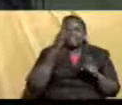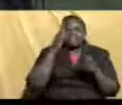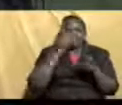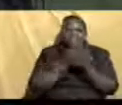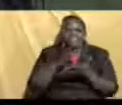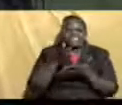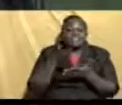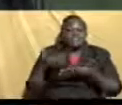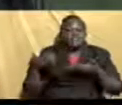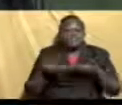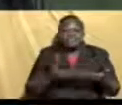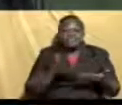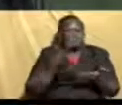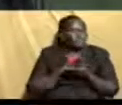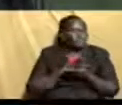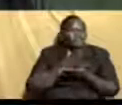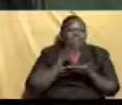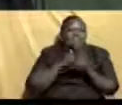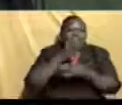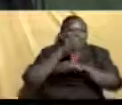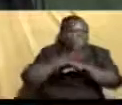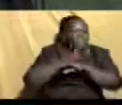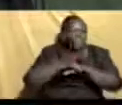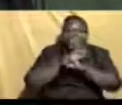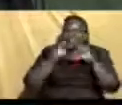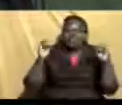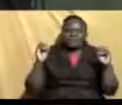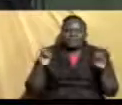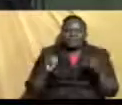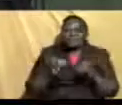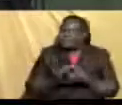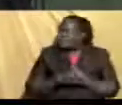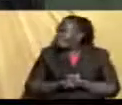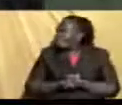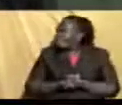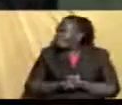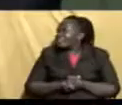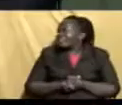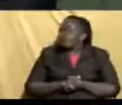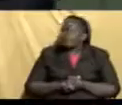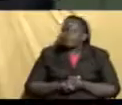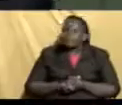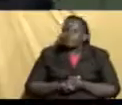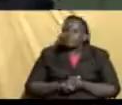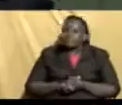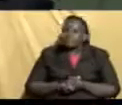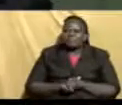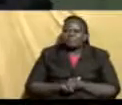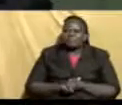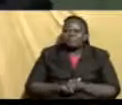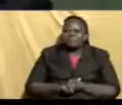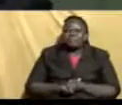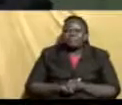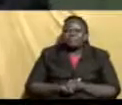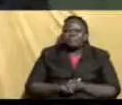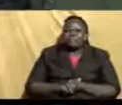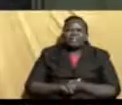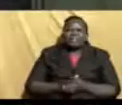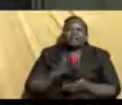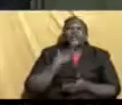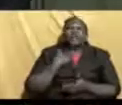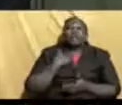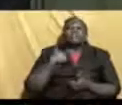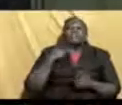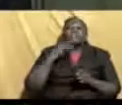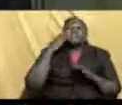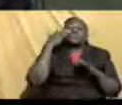That said, I think We would like to stop the proceedings